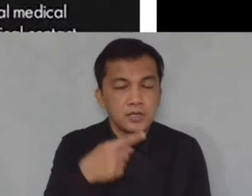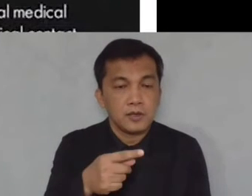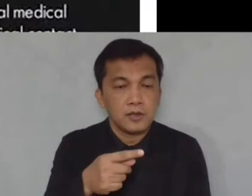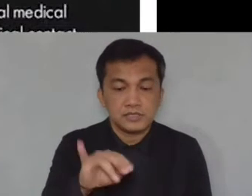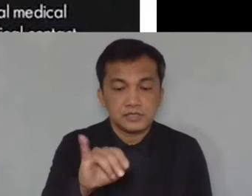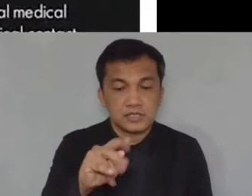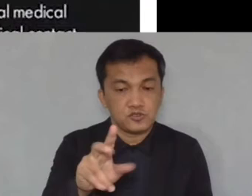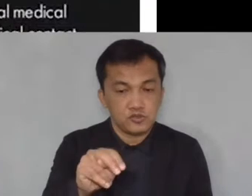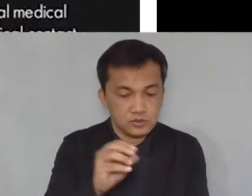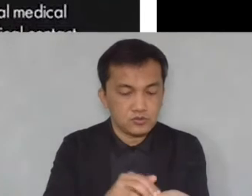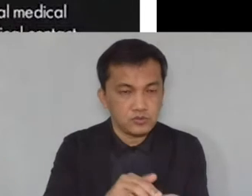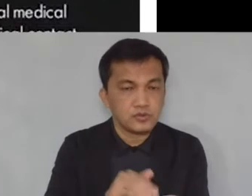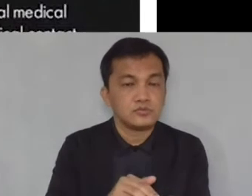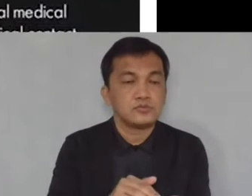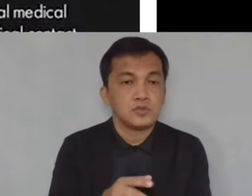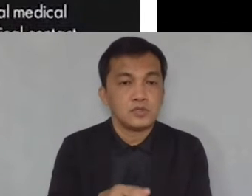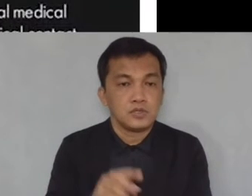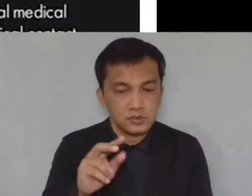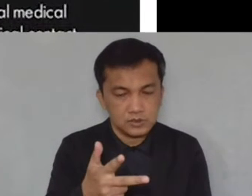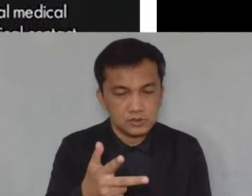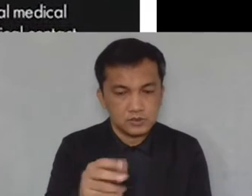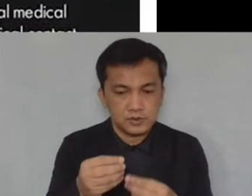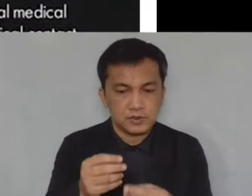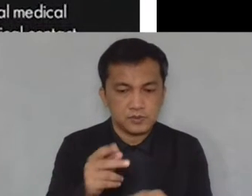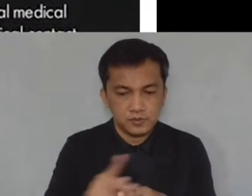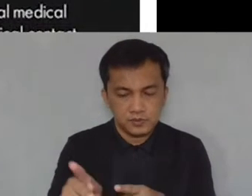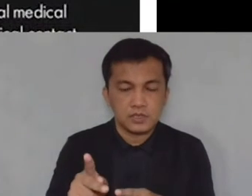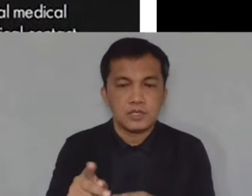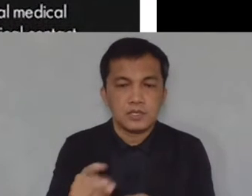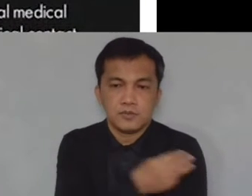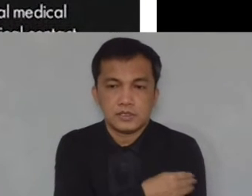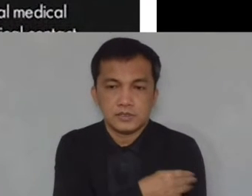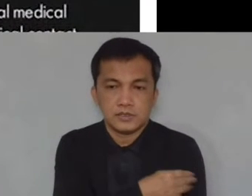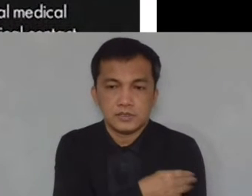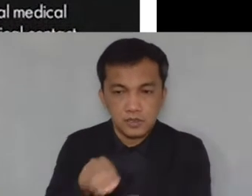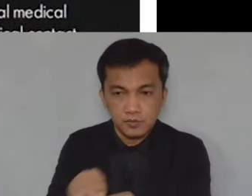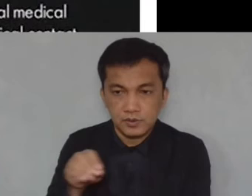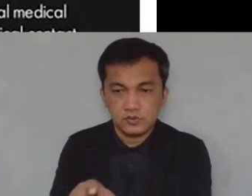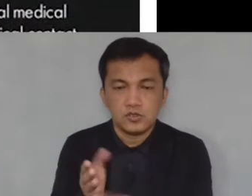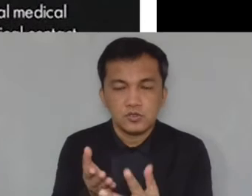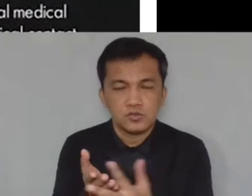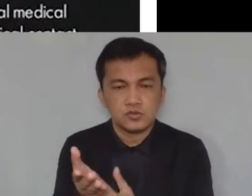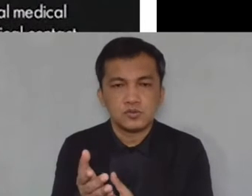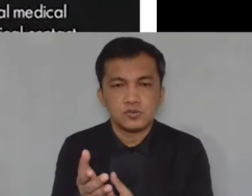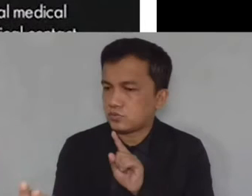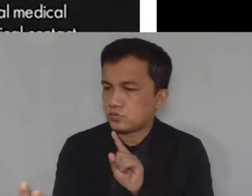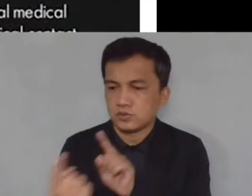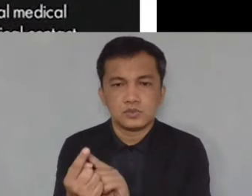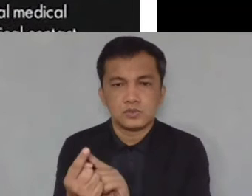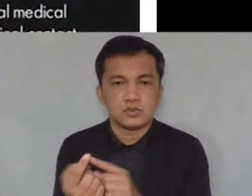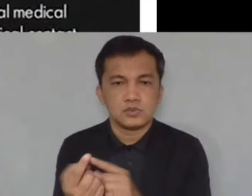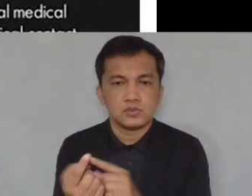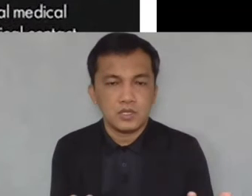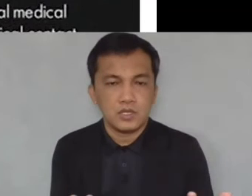third objective of this project is to provide professional medical advices through non-physical contact, and to